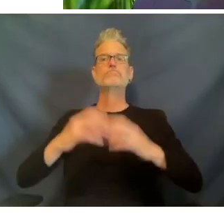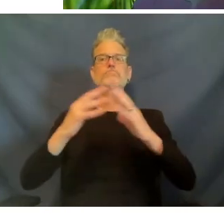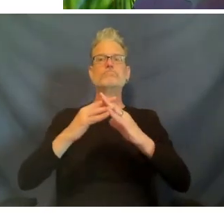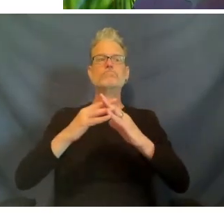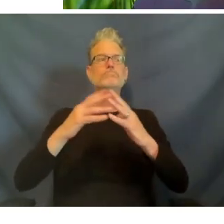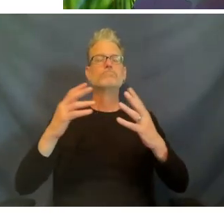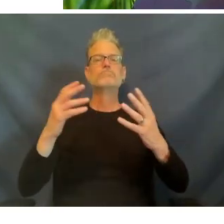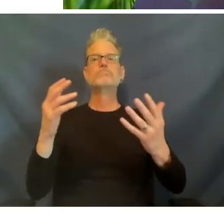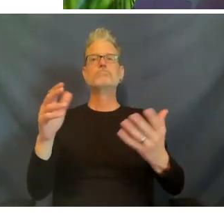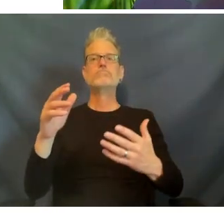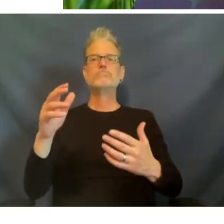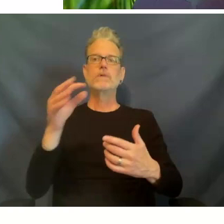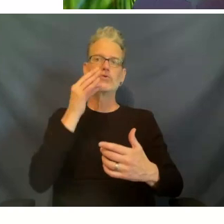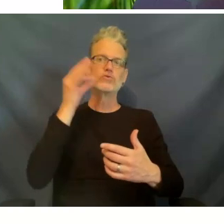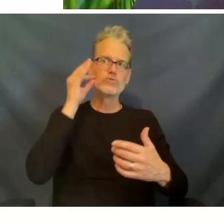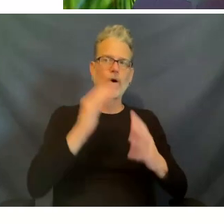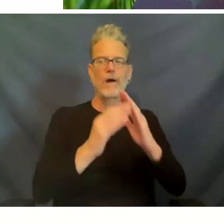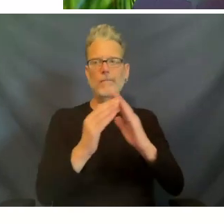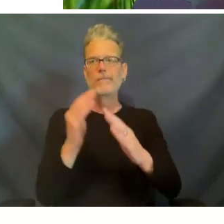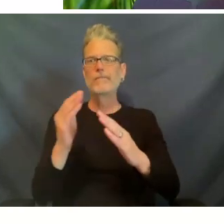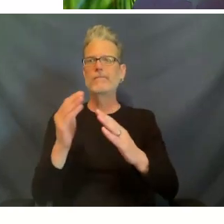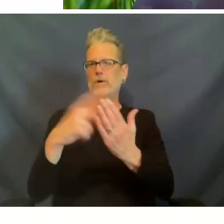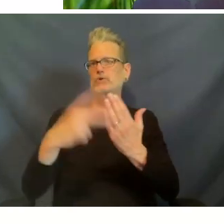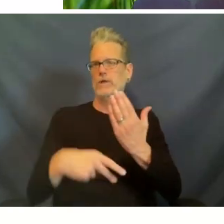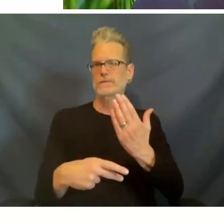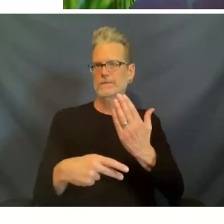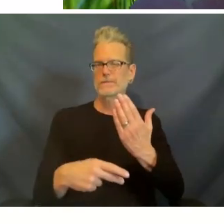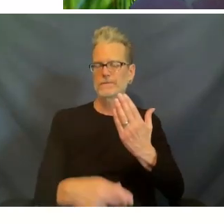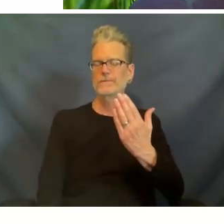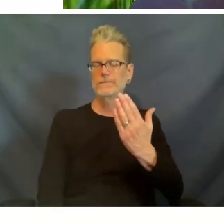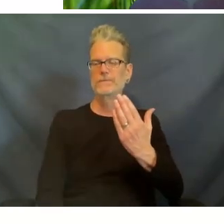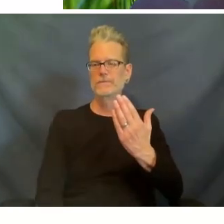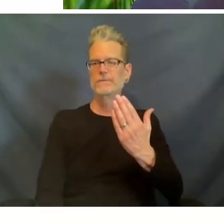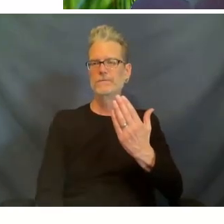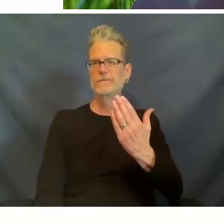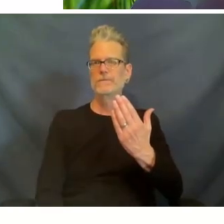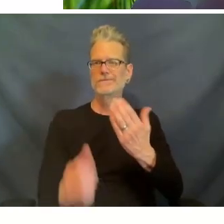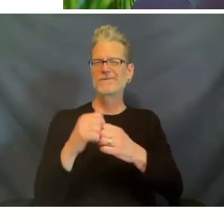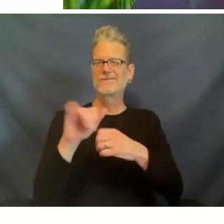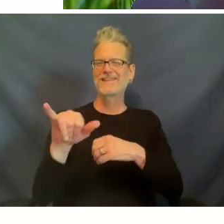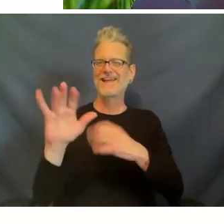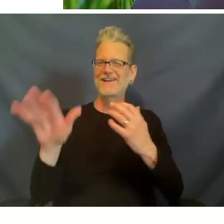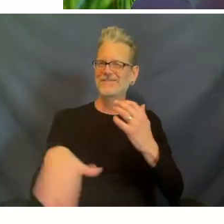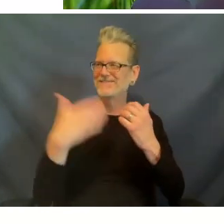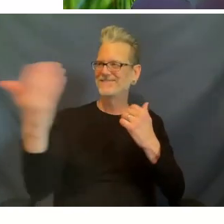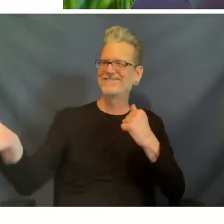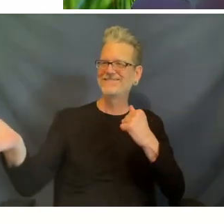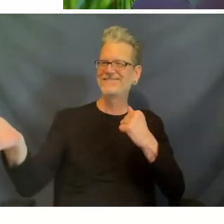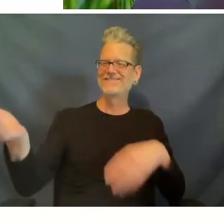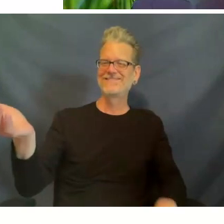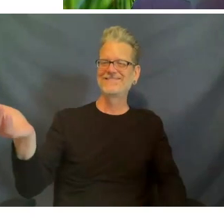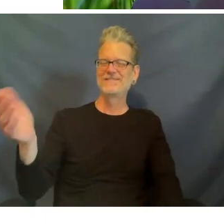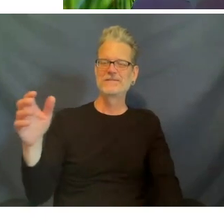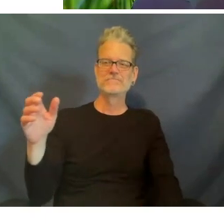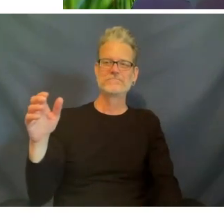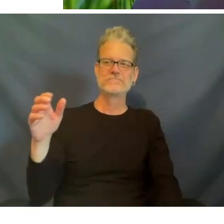tribal specific projects. And so with that, I will turn this back over